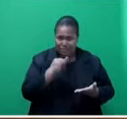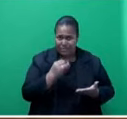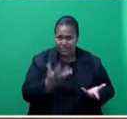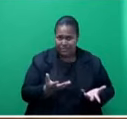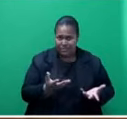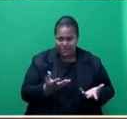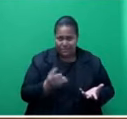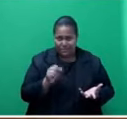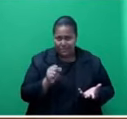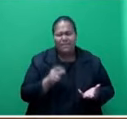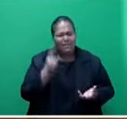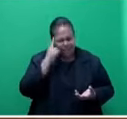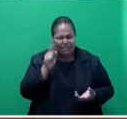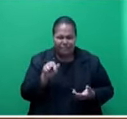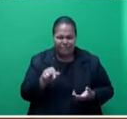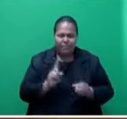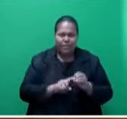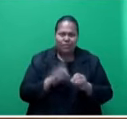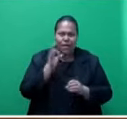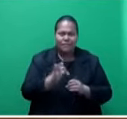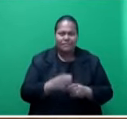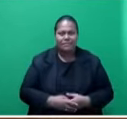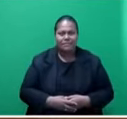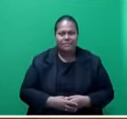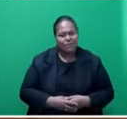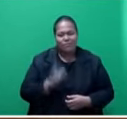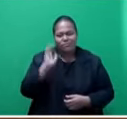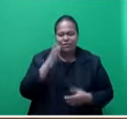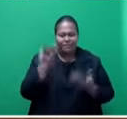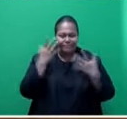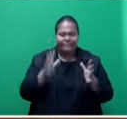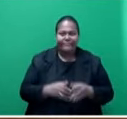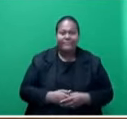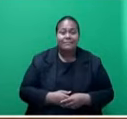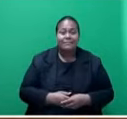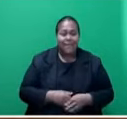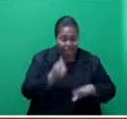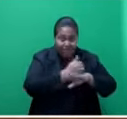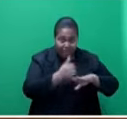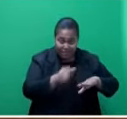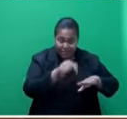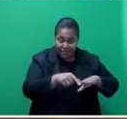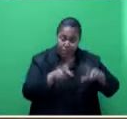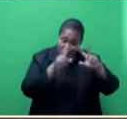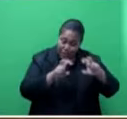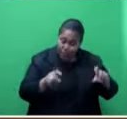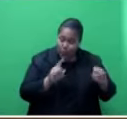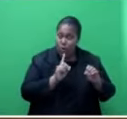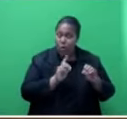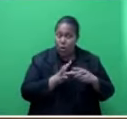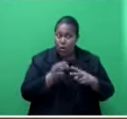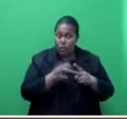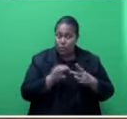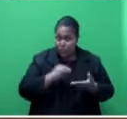That's probably the line of question that has been. I didn't get it. Whether the government will explore options to increase the